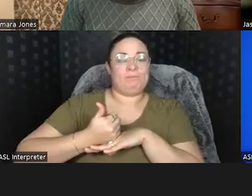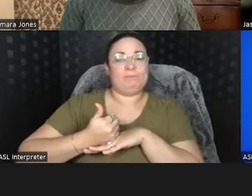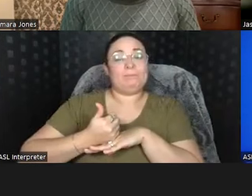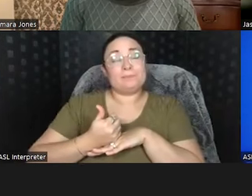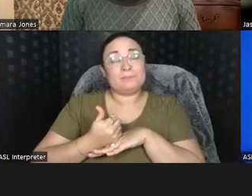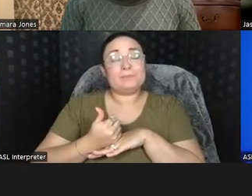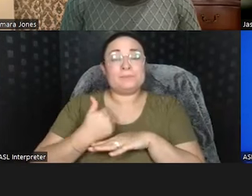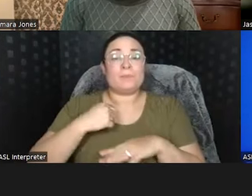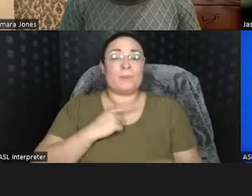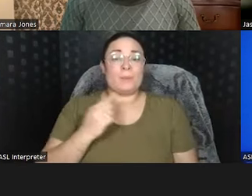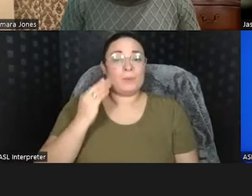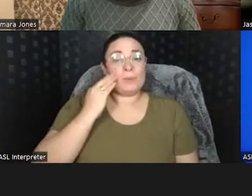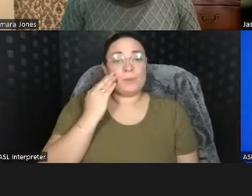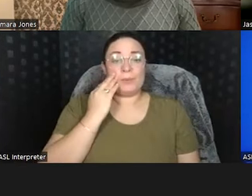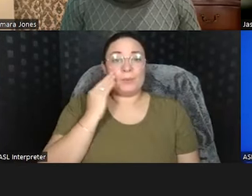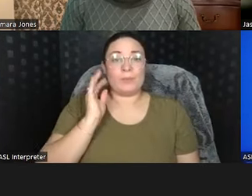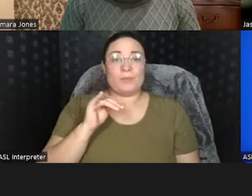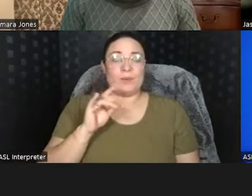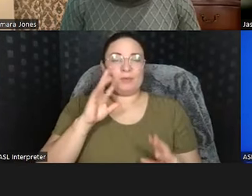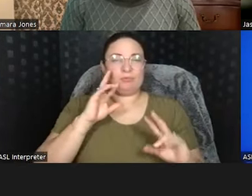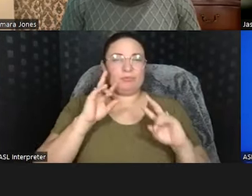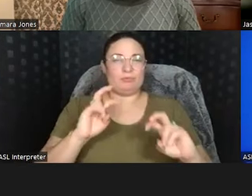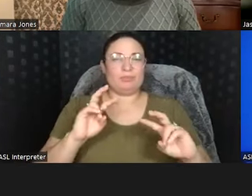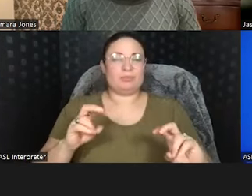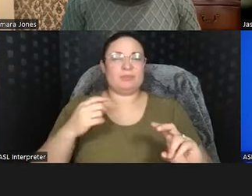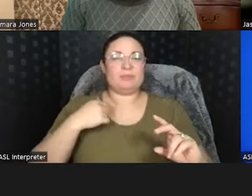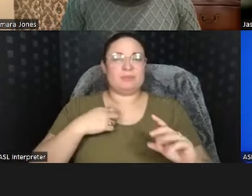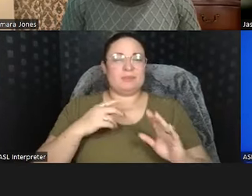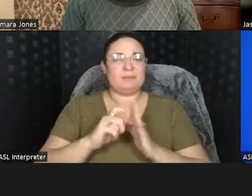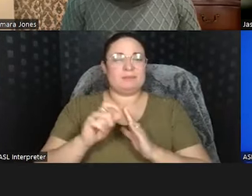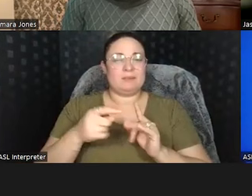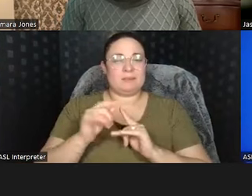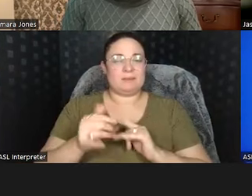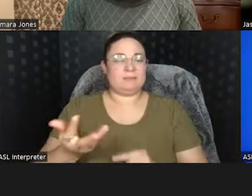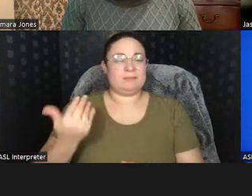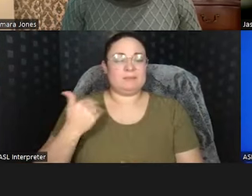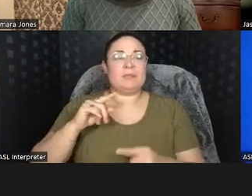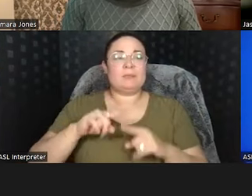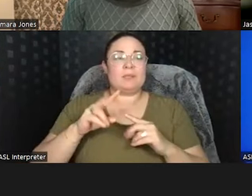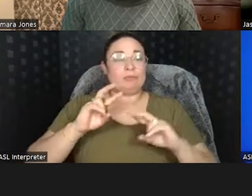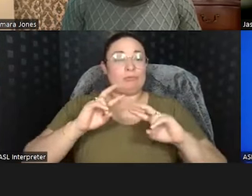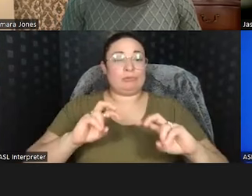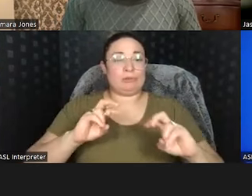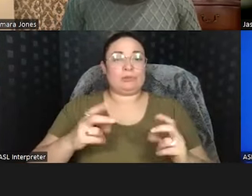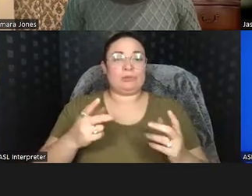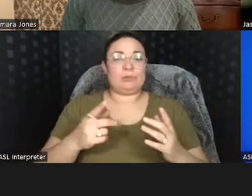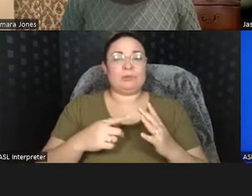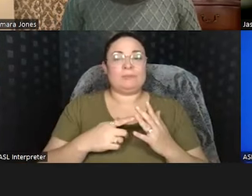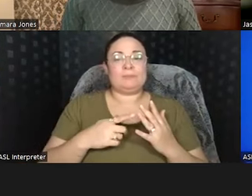And we know from research, I wrote a piece about this a couple of years ago, we know from research that